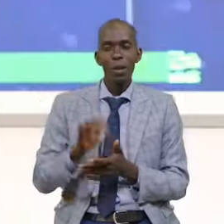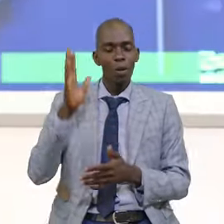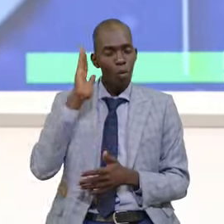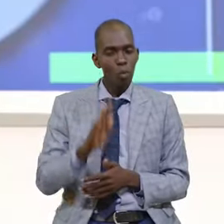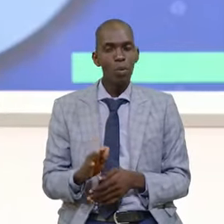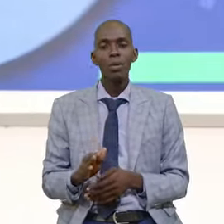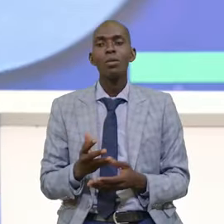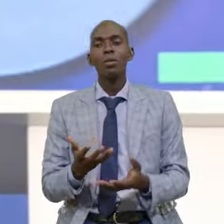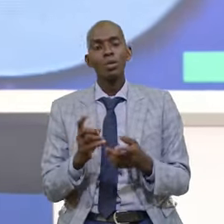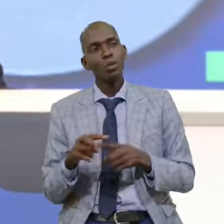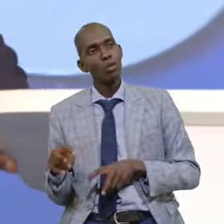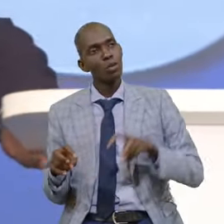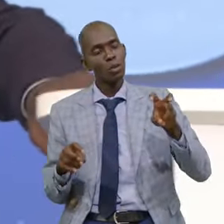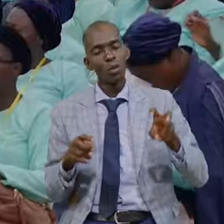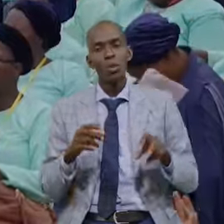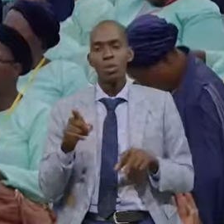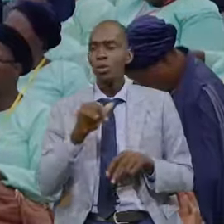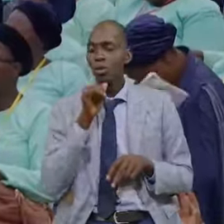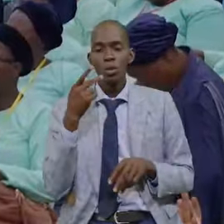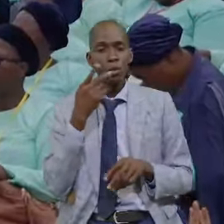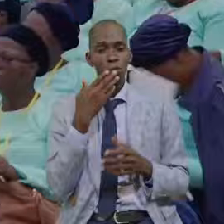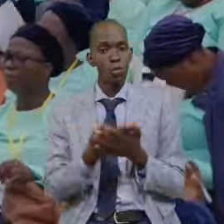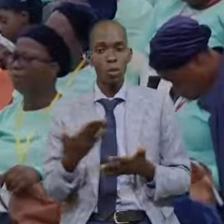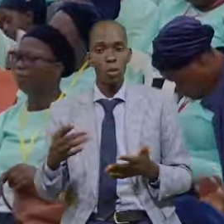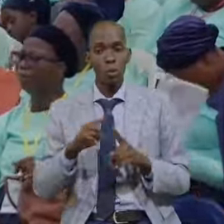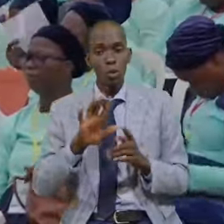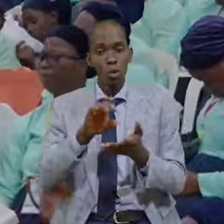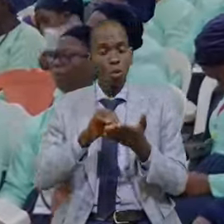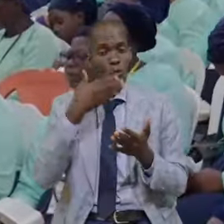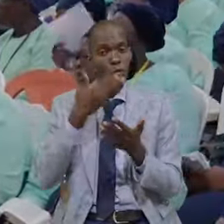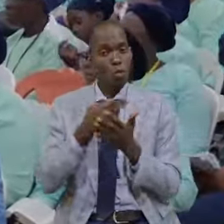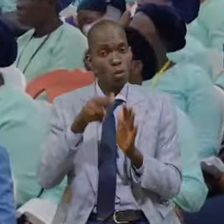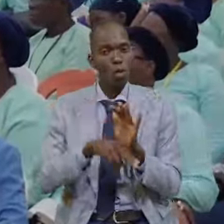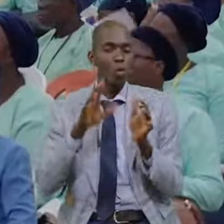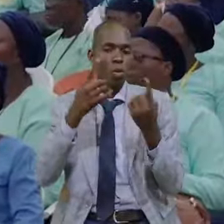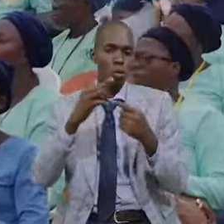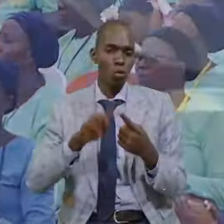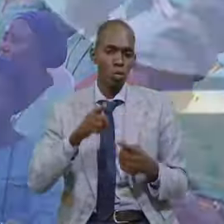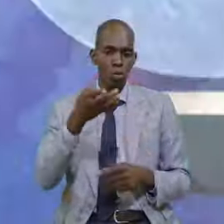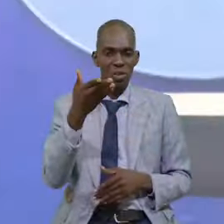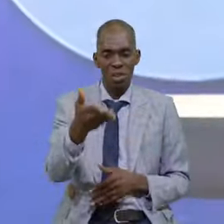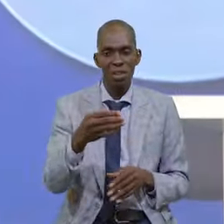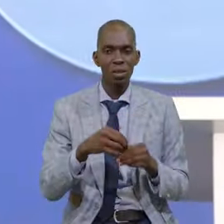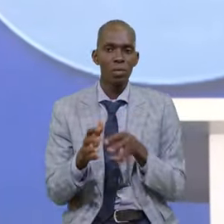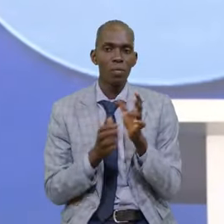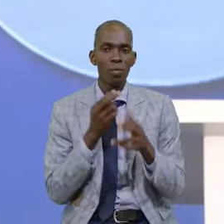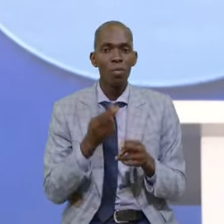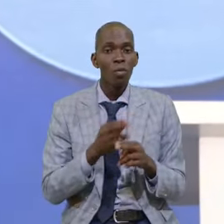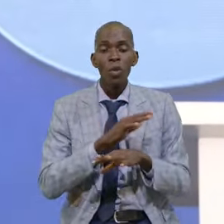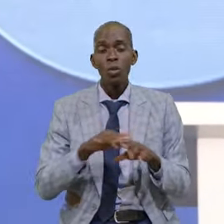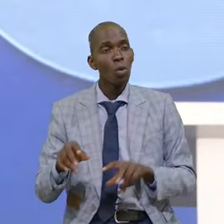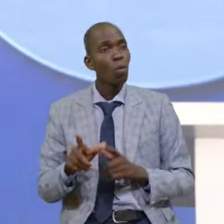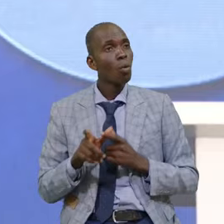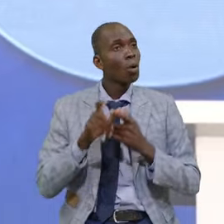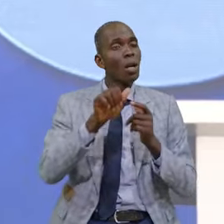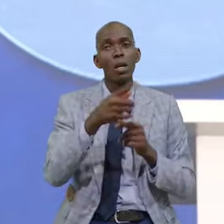your goodness will come to you there. You don't have to run away anywhere. Your prosperity will